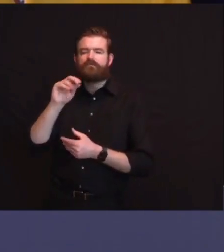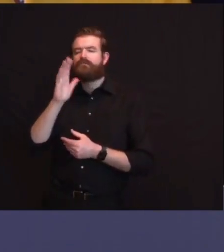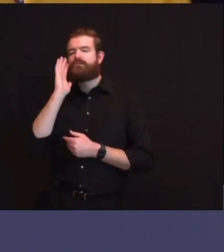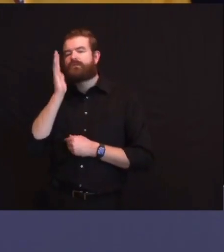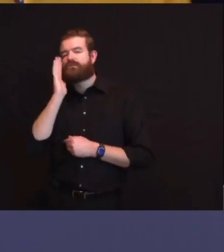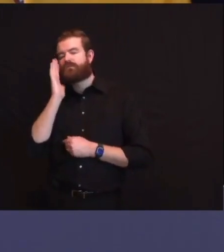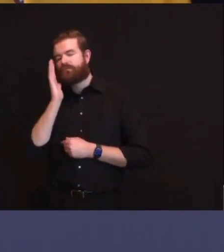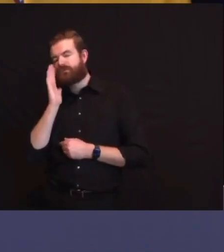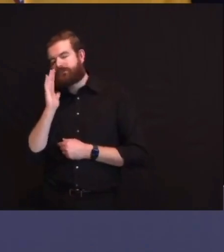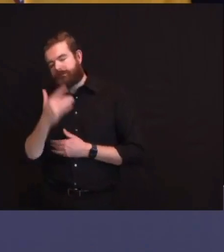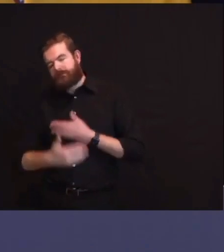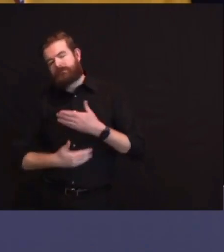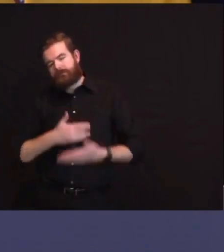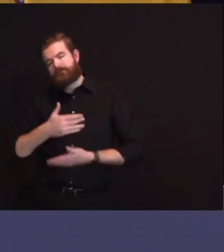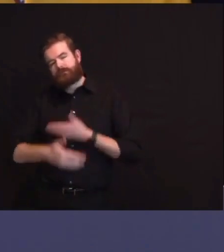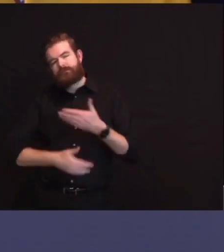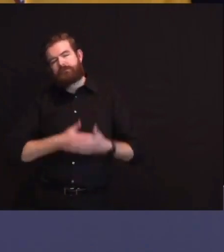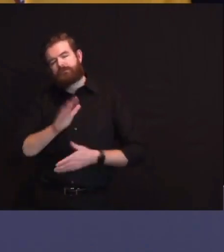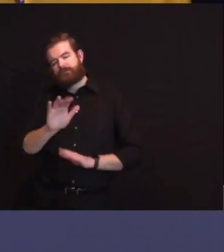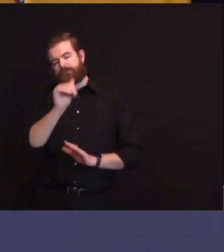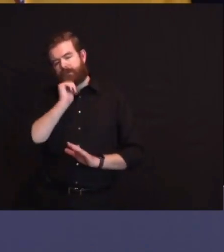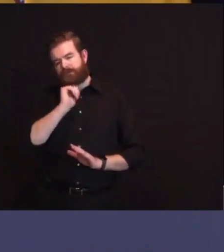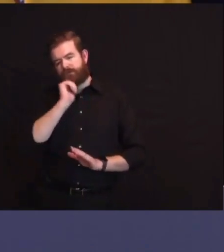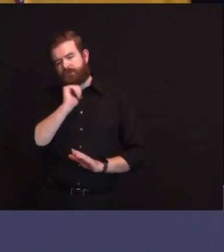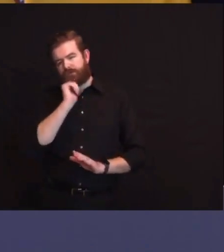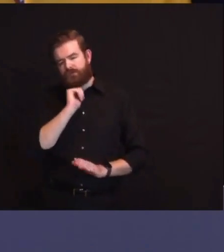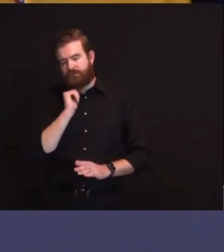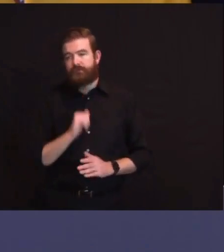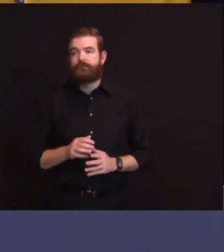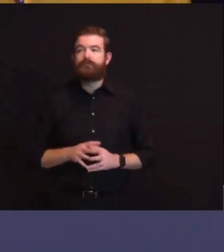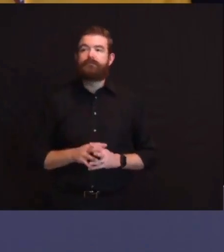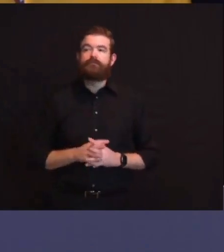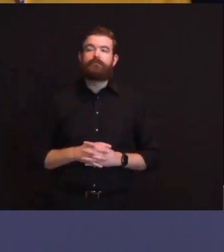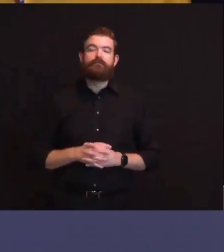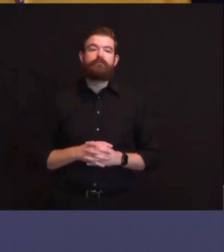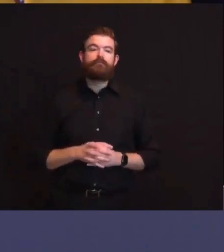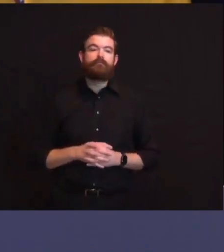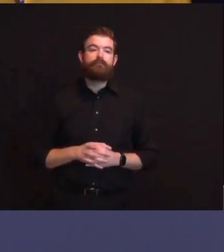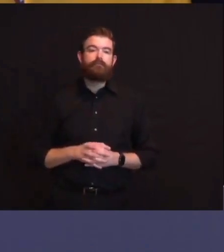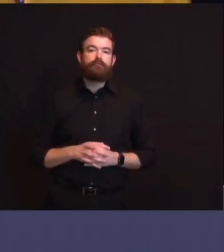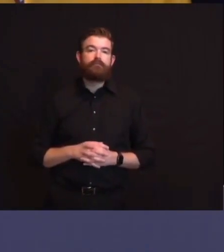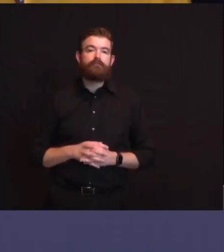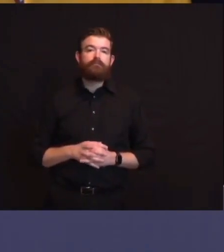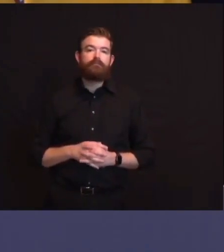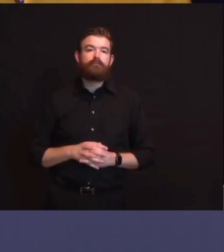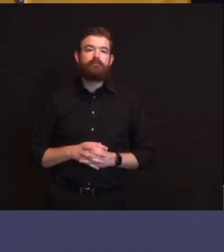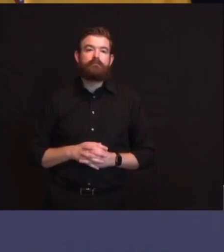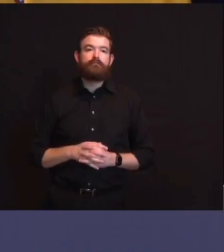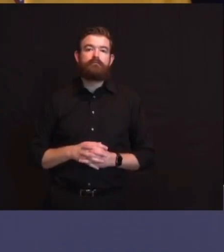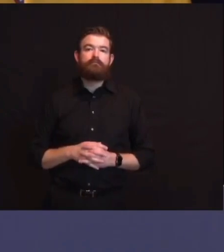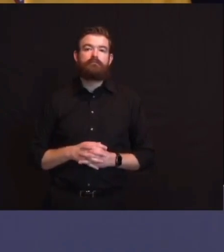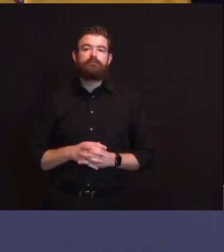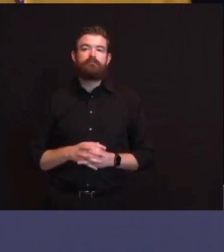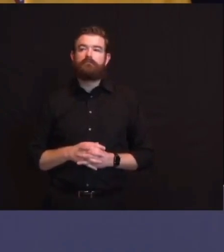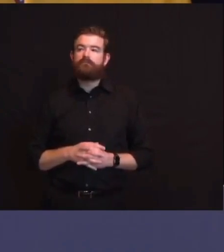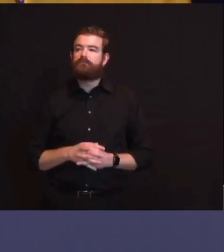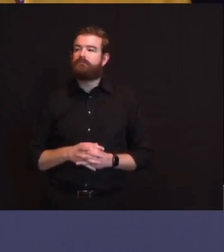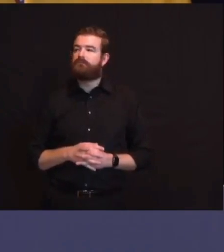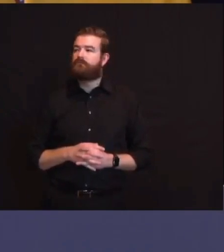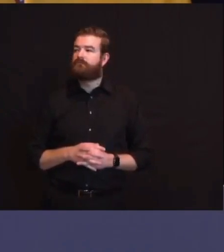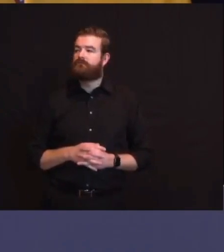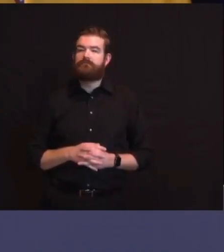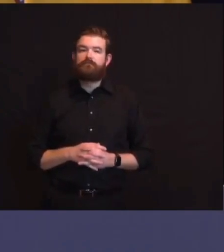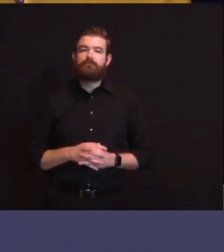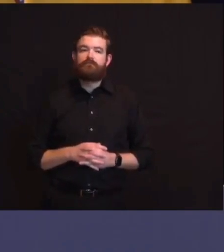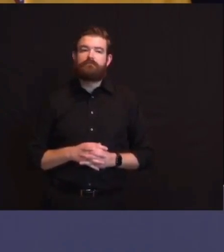before, but that's coming to a boil. We think that responsibly, unless the roof falls in us over the next